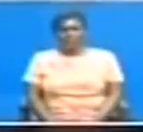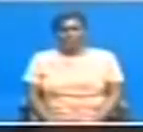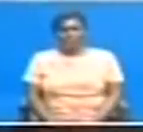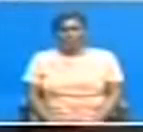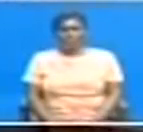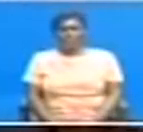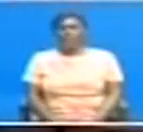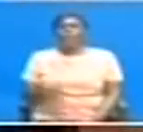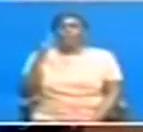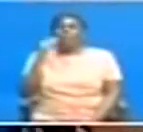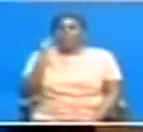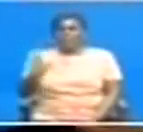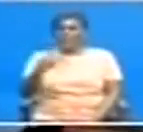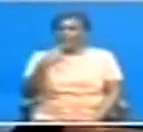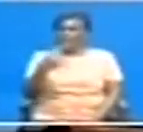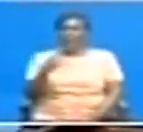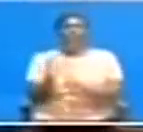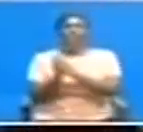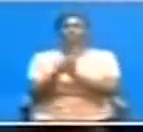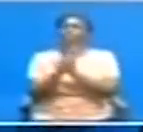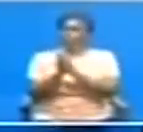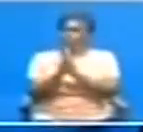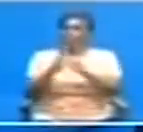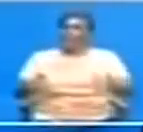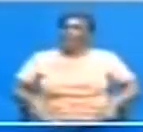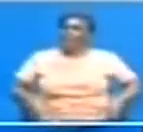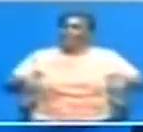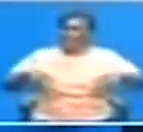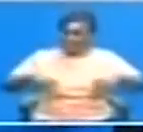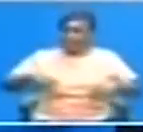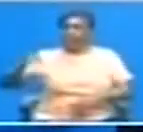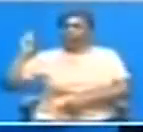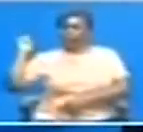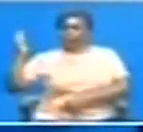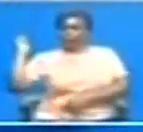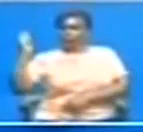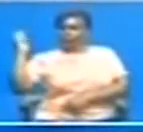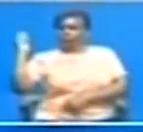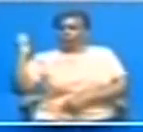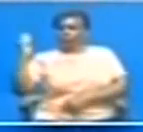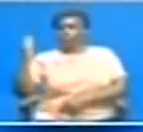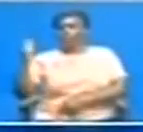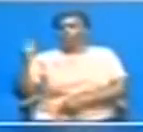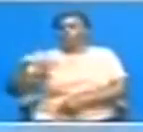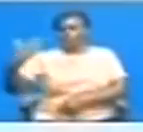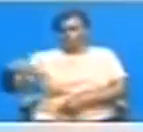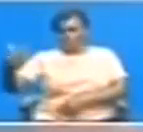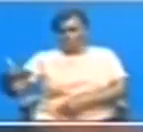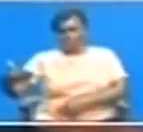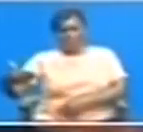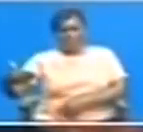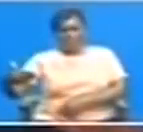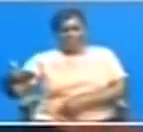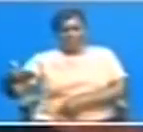coming in. This, his mother says, is a story she will live to witness and forever bear testimony of.